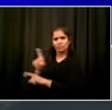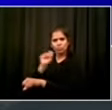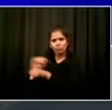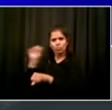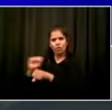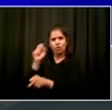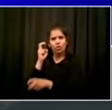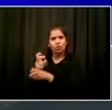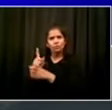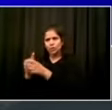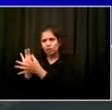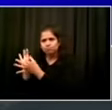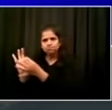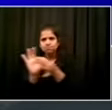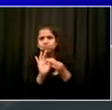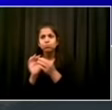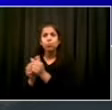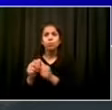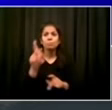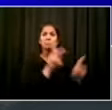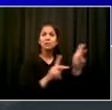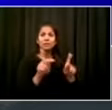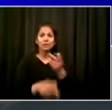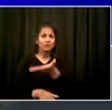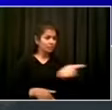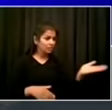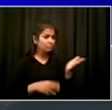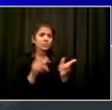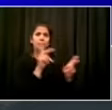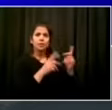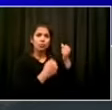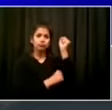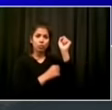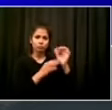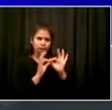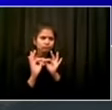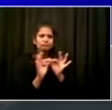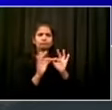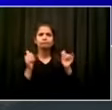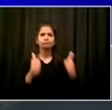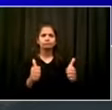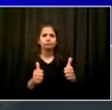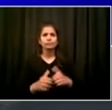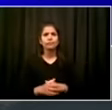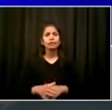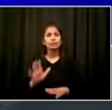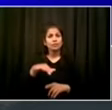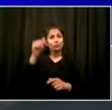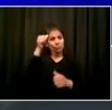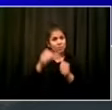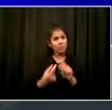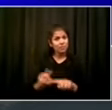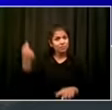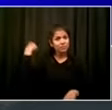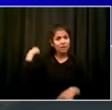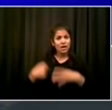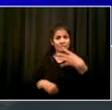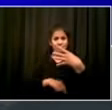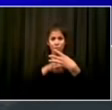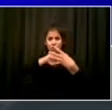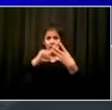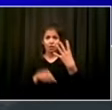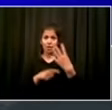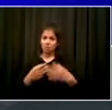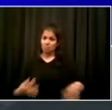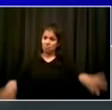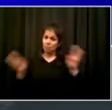had 4 fundamental ideas, fundamental standards that I've been holding throughout this week. And we've had to